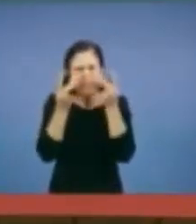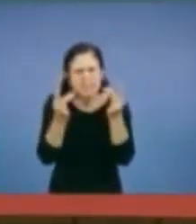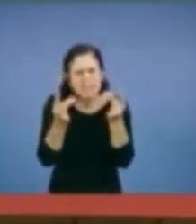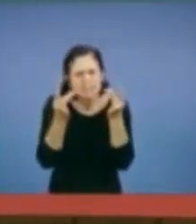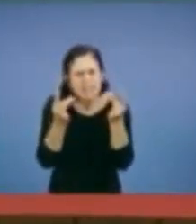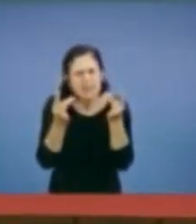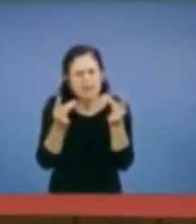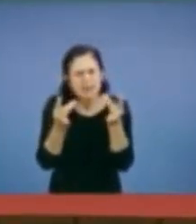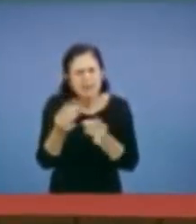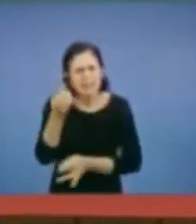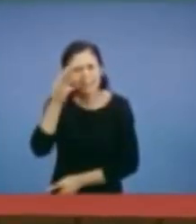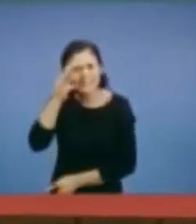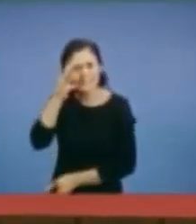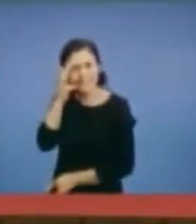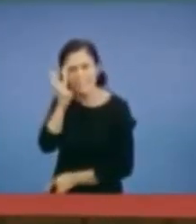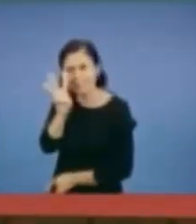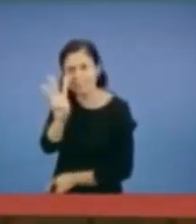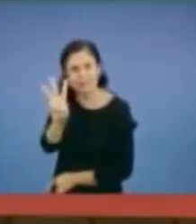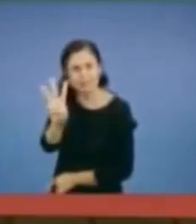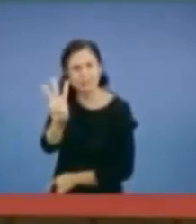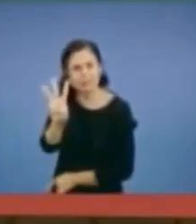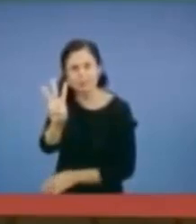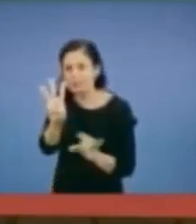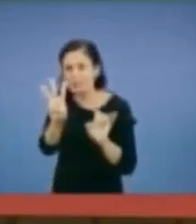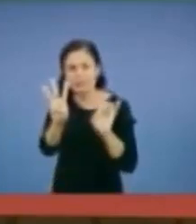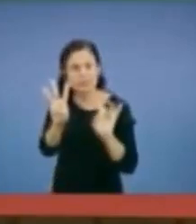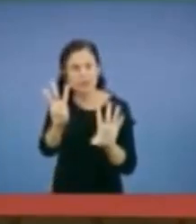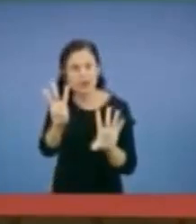3 days, my brethren, pay attention, 3 days